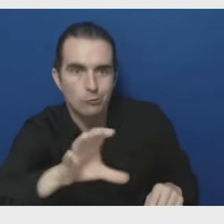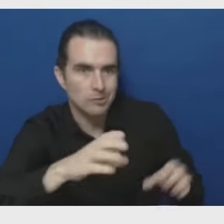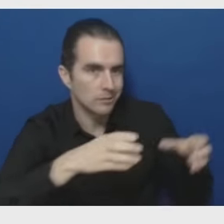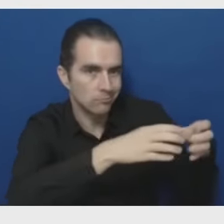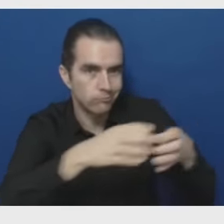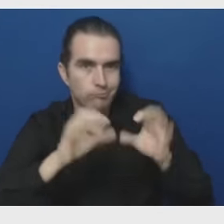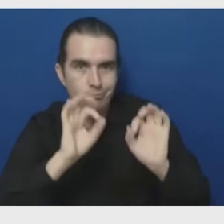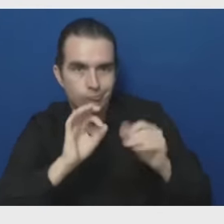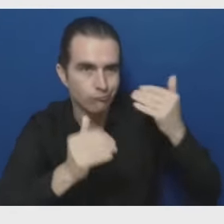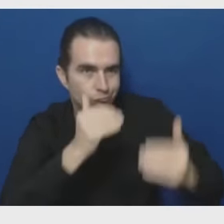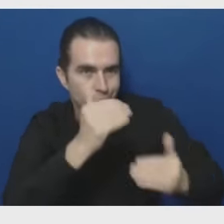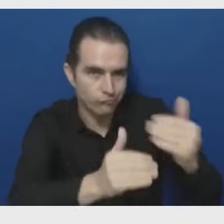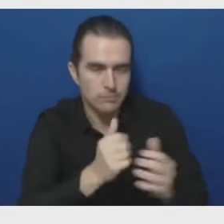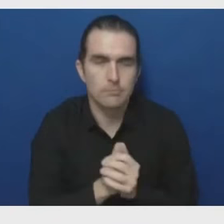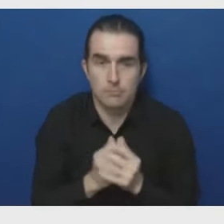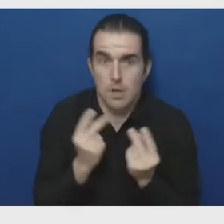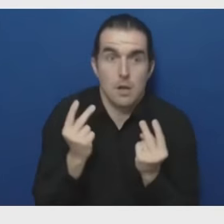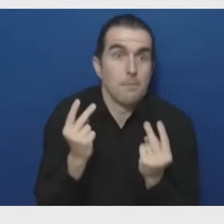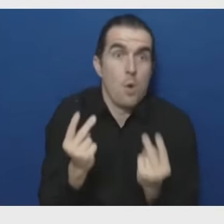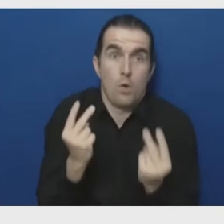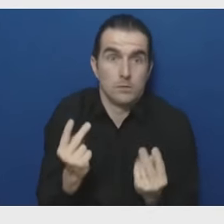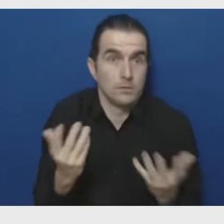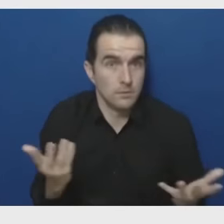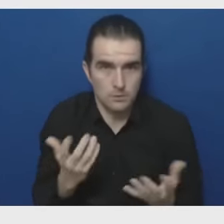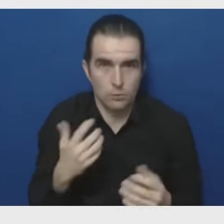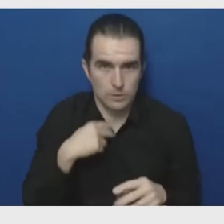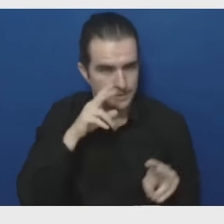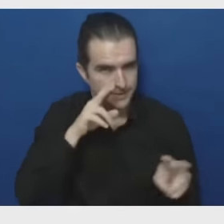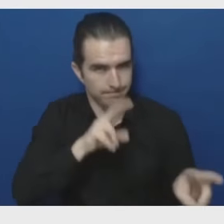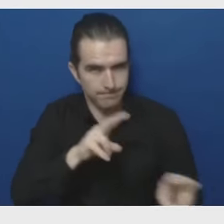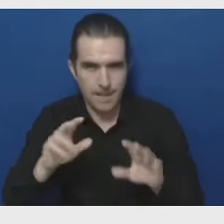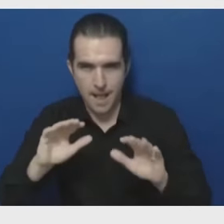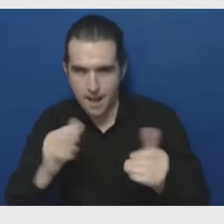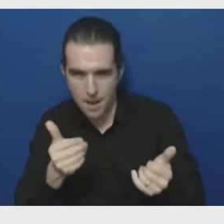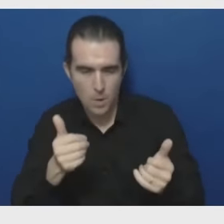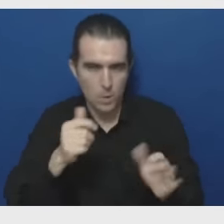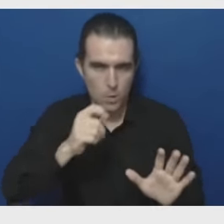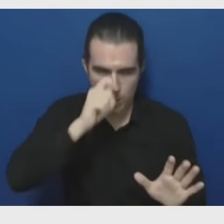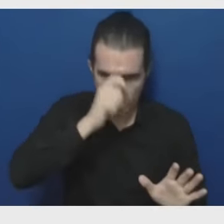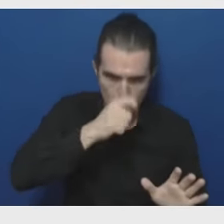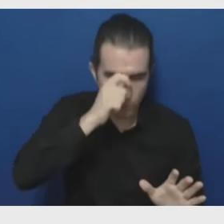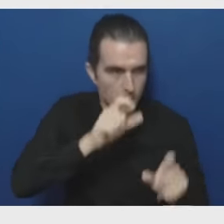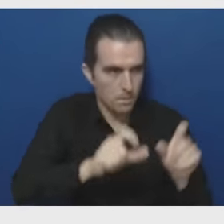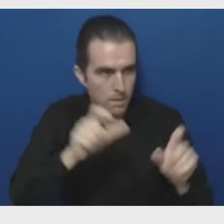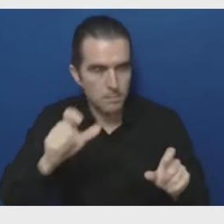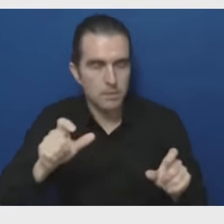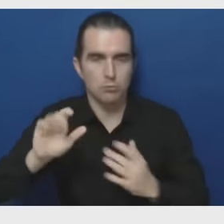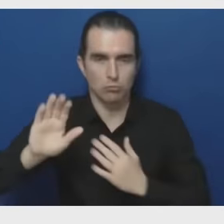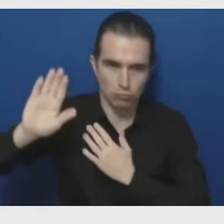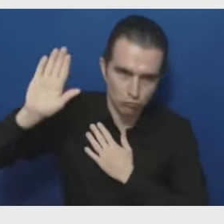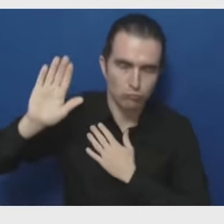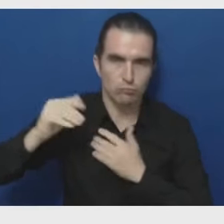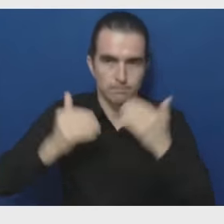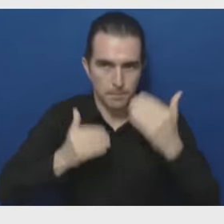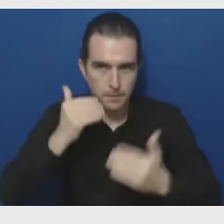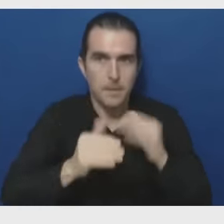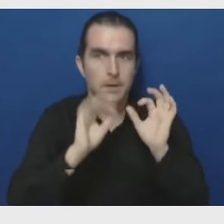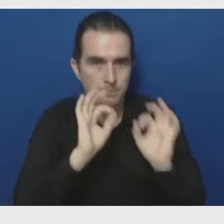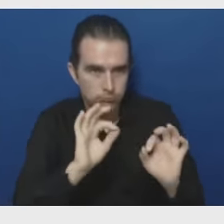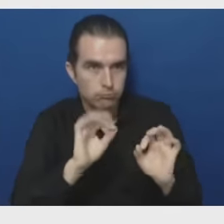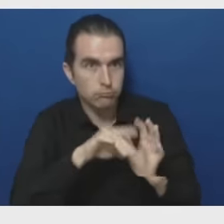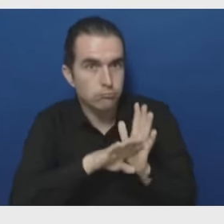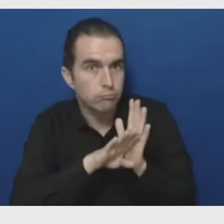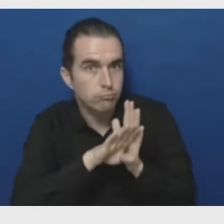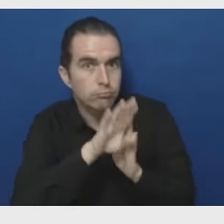for livelihoods and for lives. We need to think about at the same time that scaling finance and provision of such must make